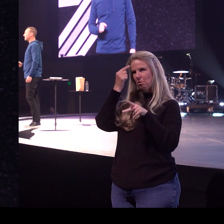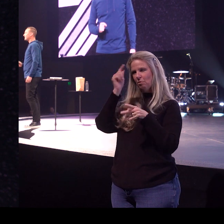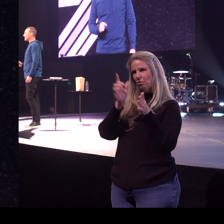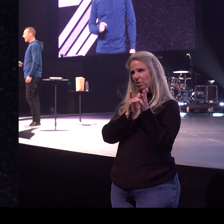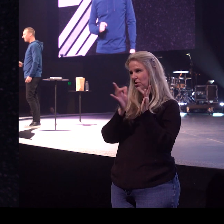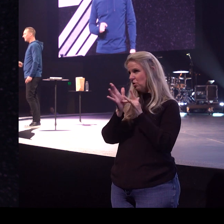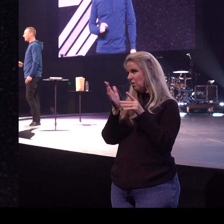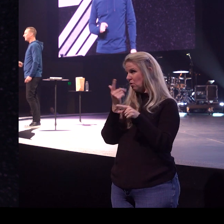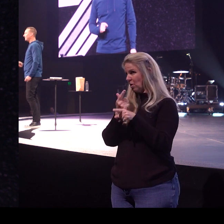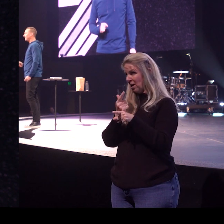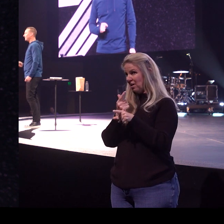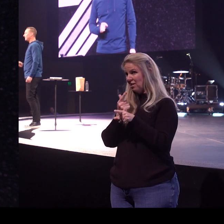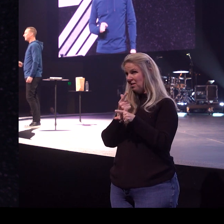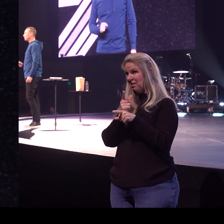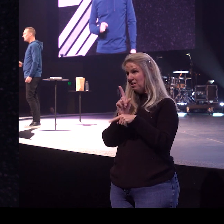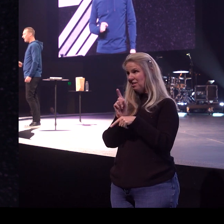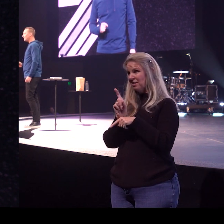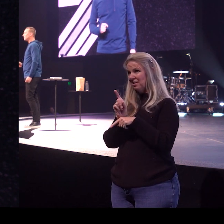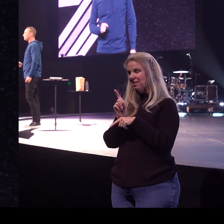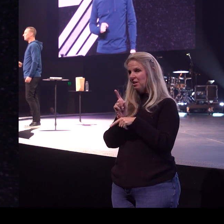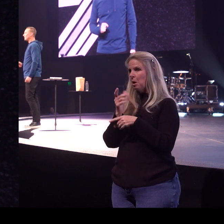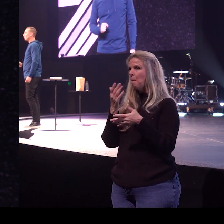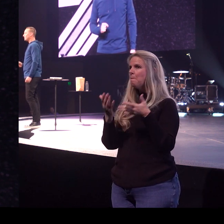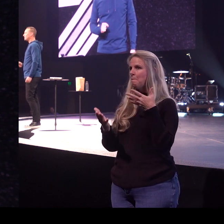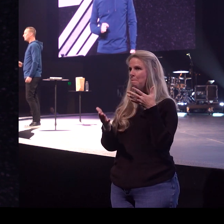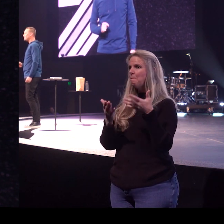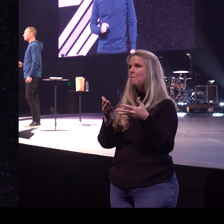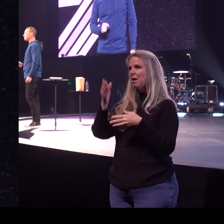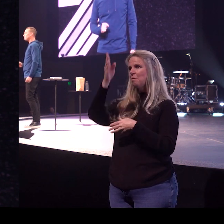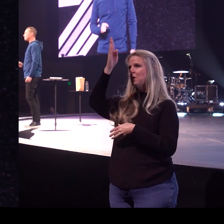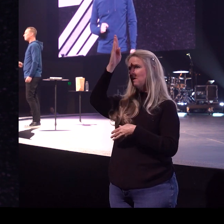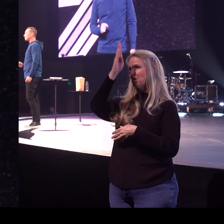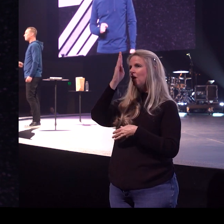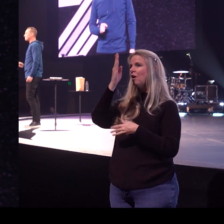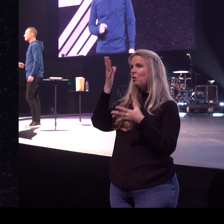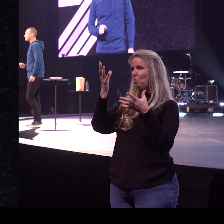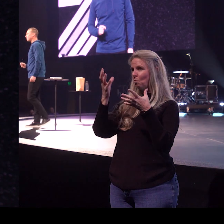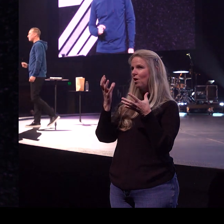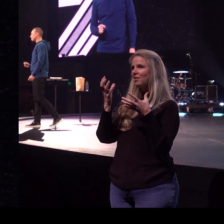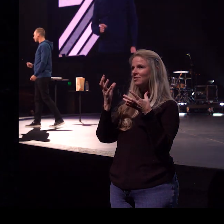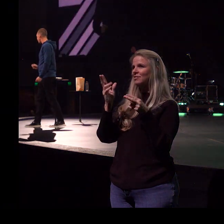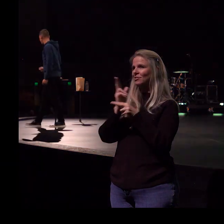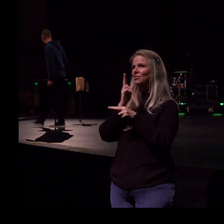Maybe that's exactly who God wants to use.